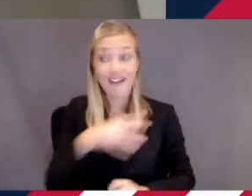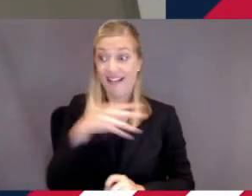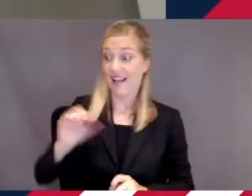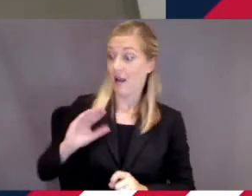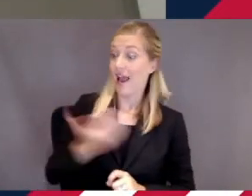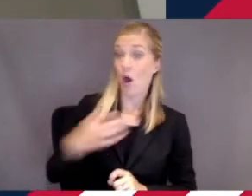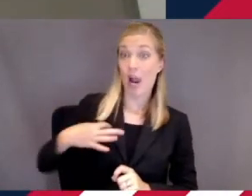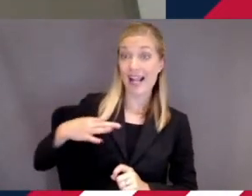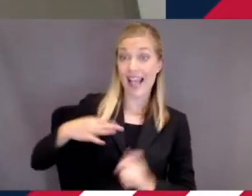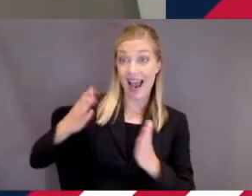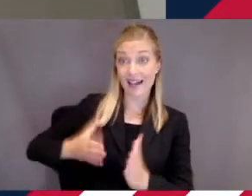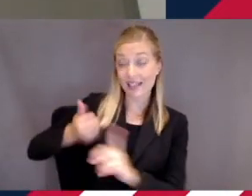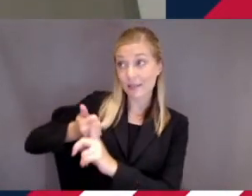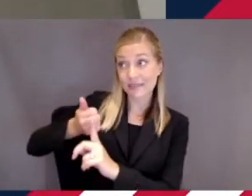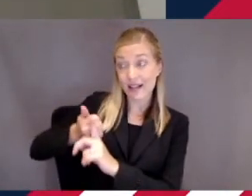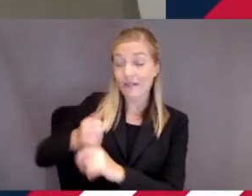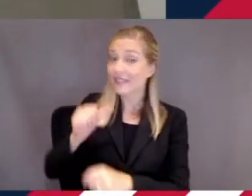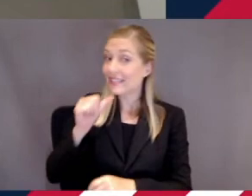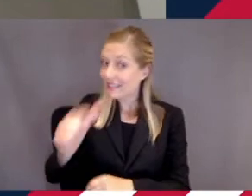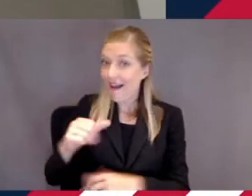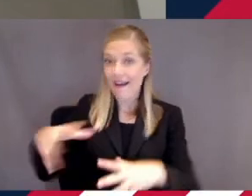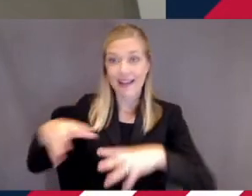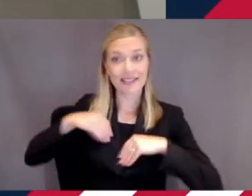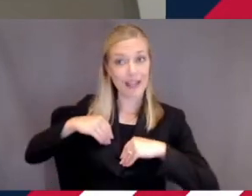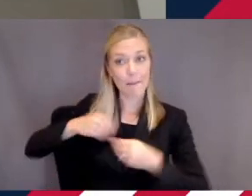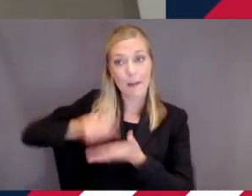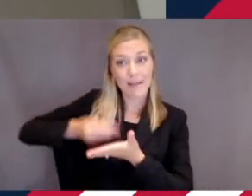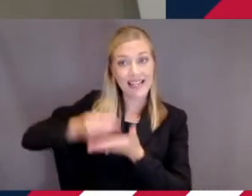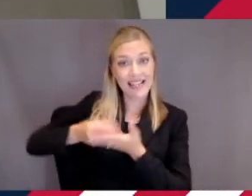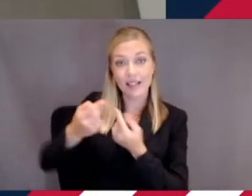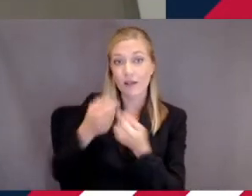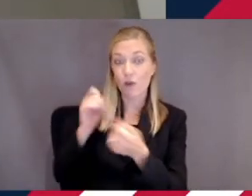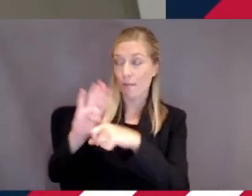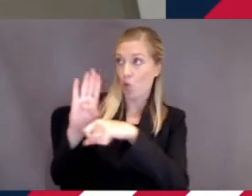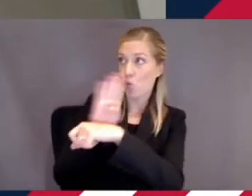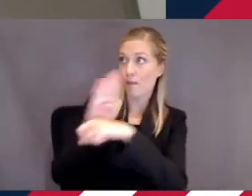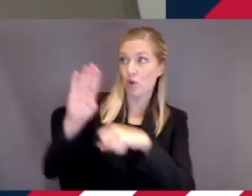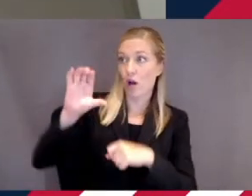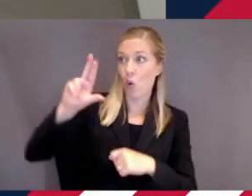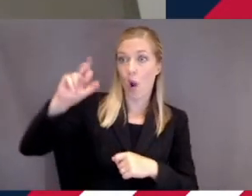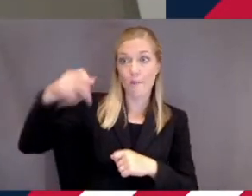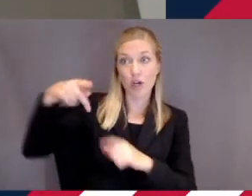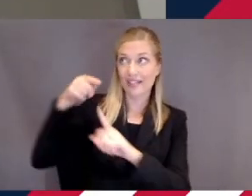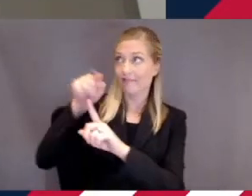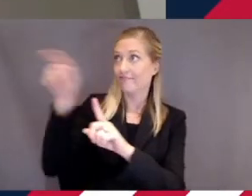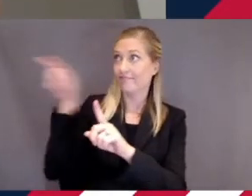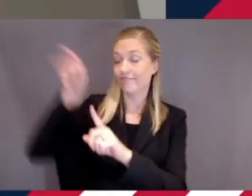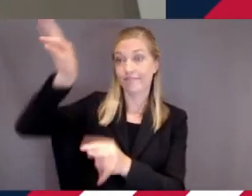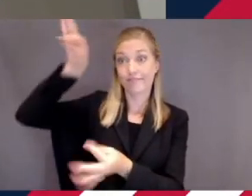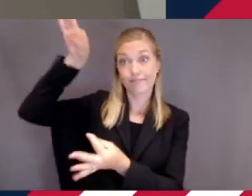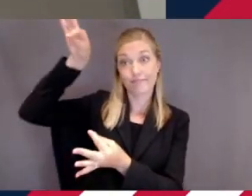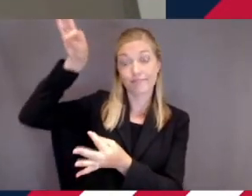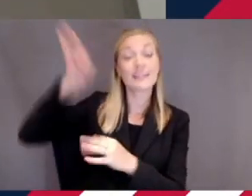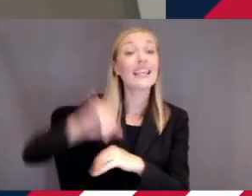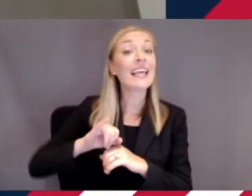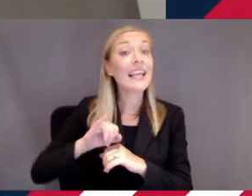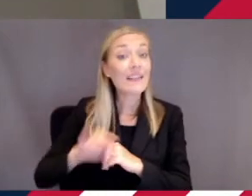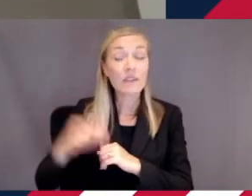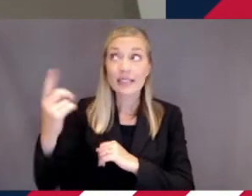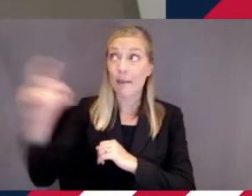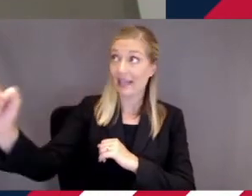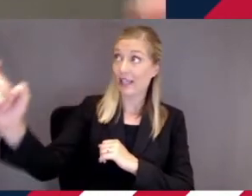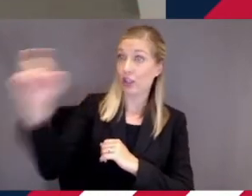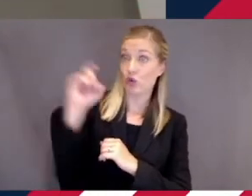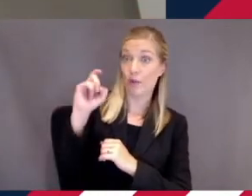accept contributions from corporate PACs. And over the coming months, if a contributor gives to our party, that contributor is